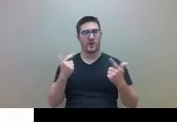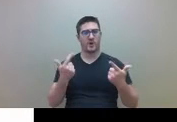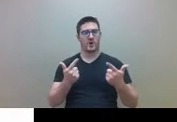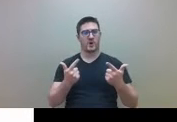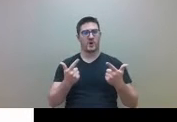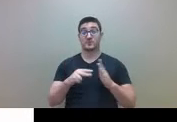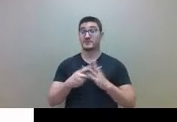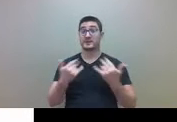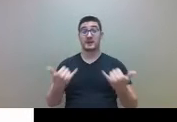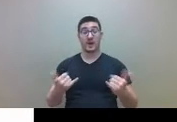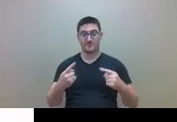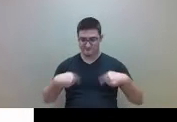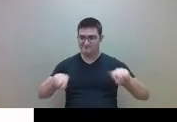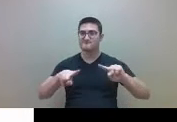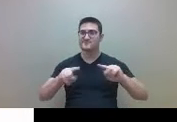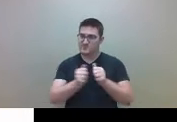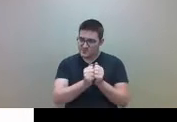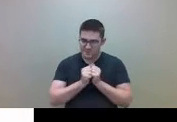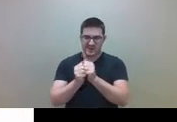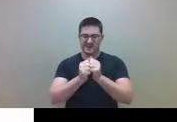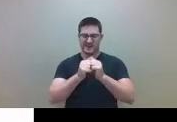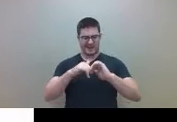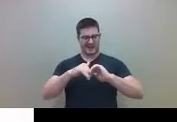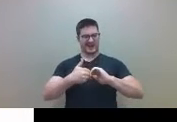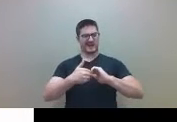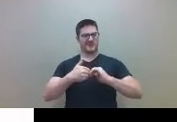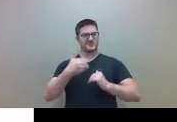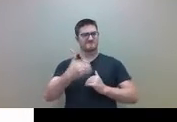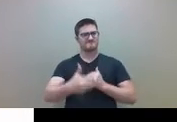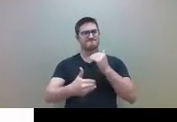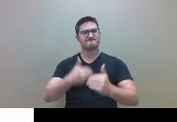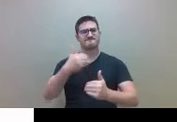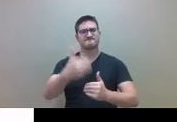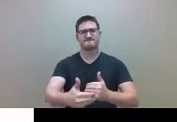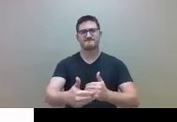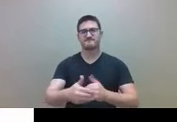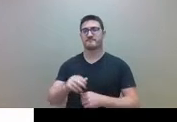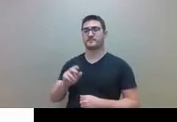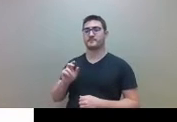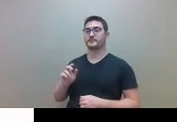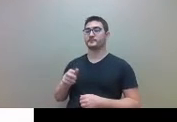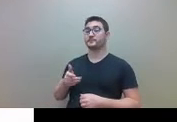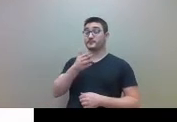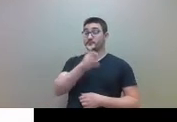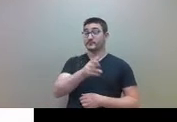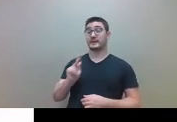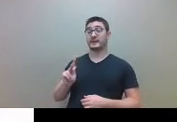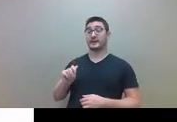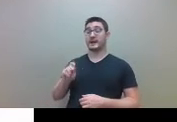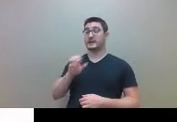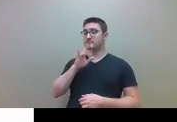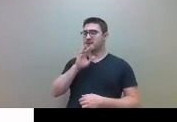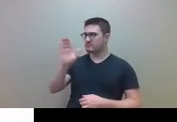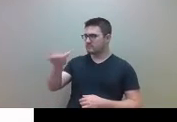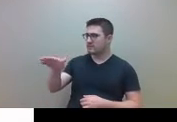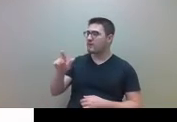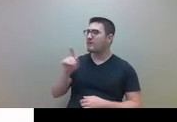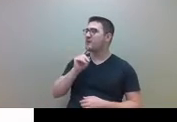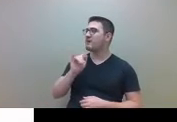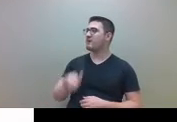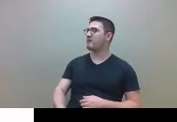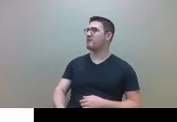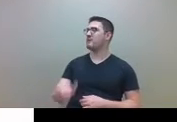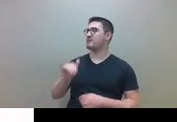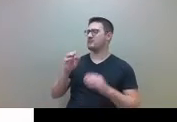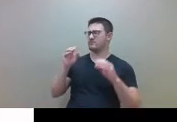through this as easily as possible. Anna, I haven't heard it referred to as a collective trauma, and I think